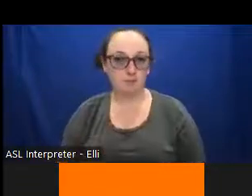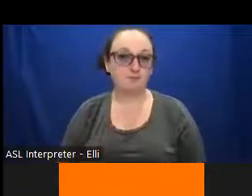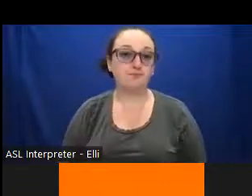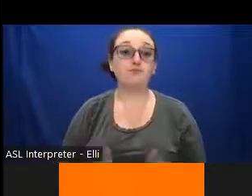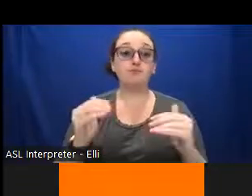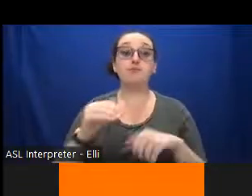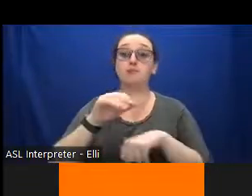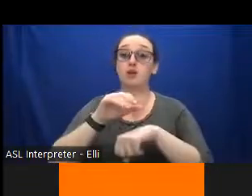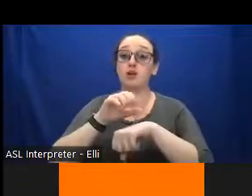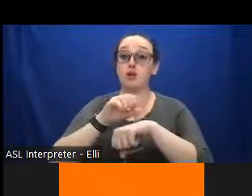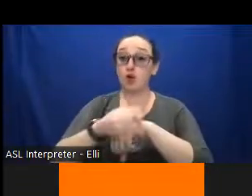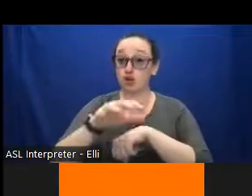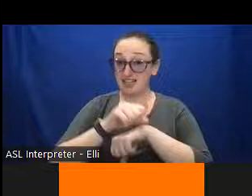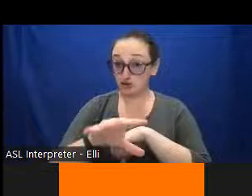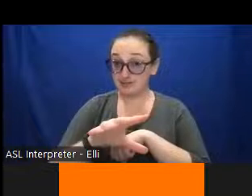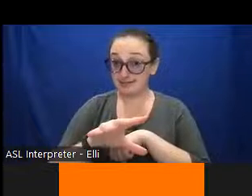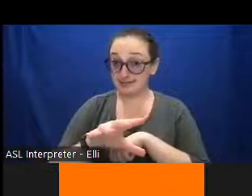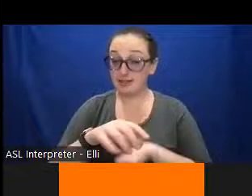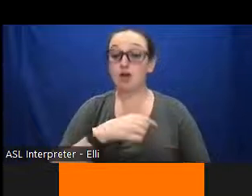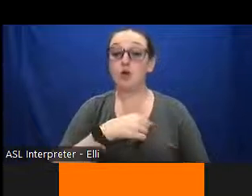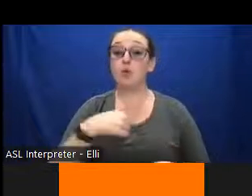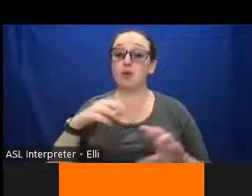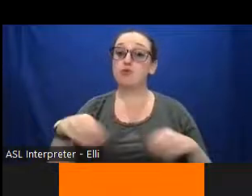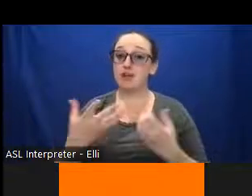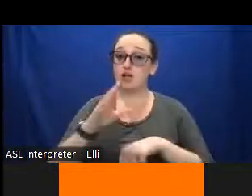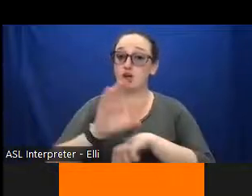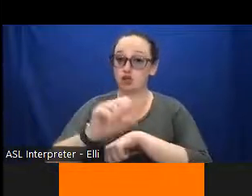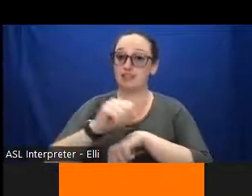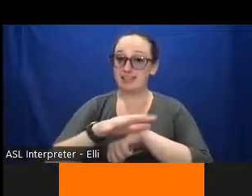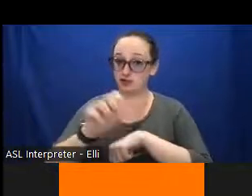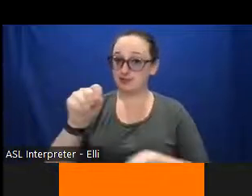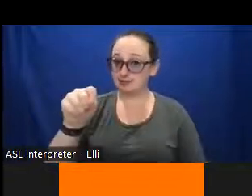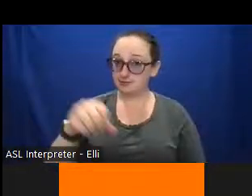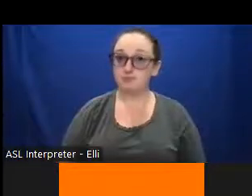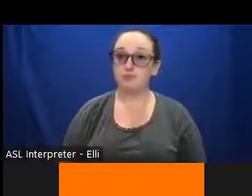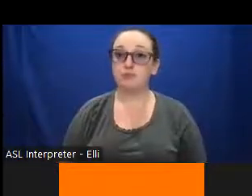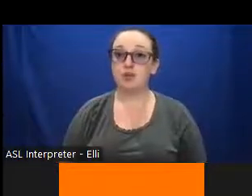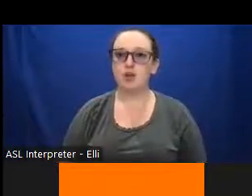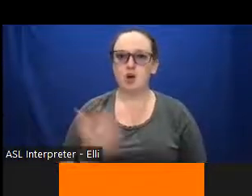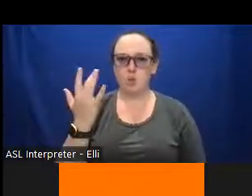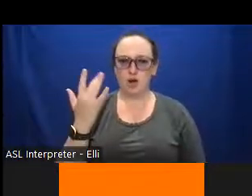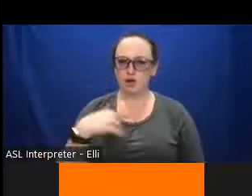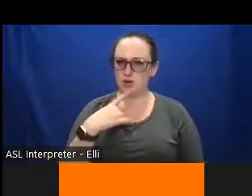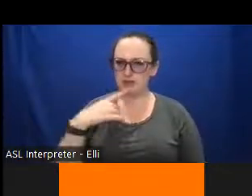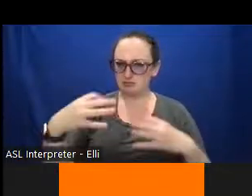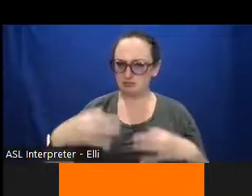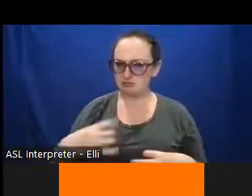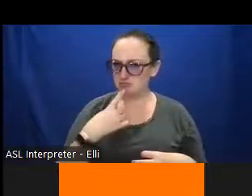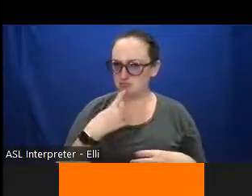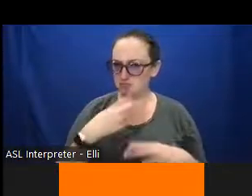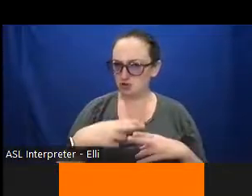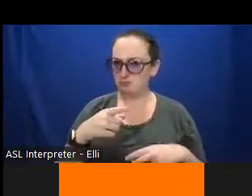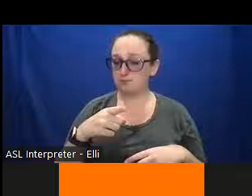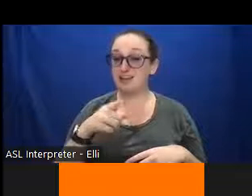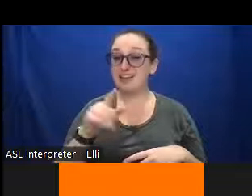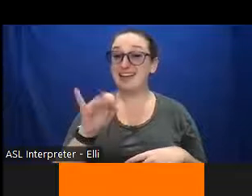Consultations, we in our program provide consultations. And the reason I say this is if you don't